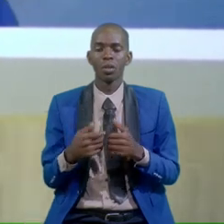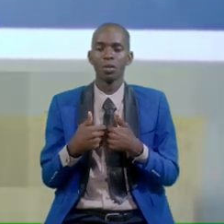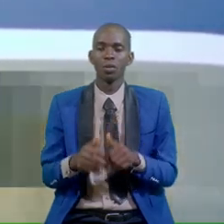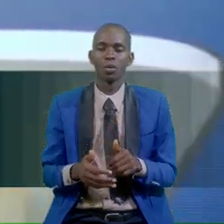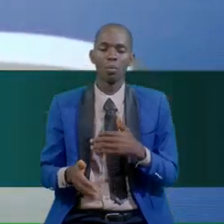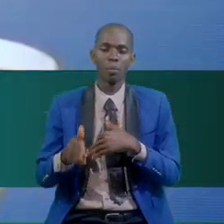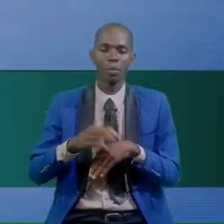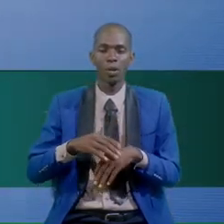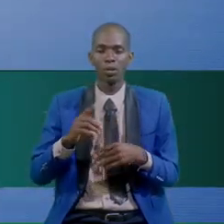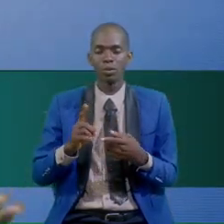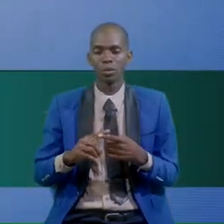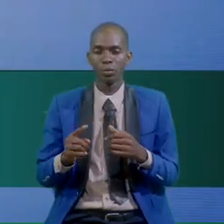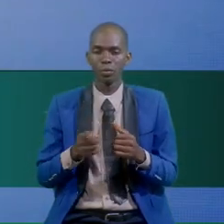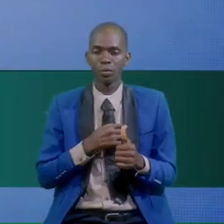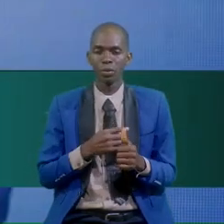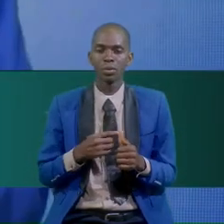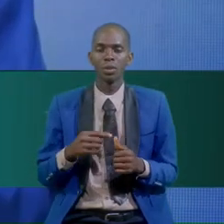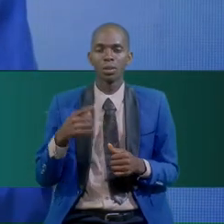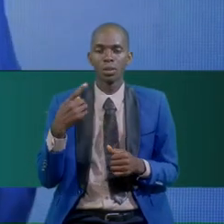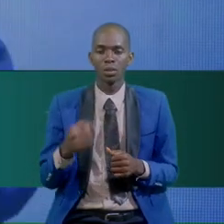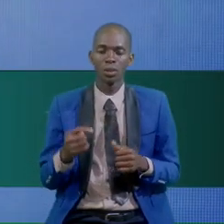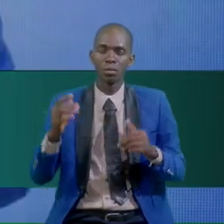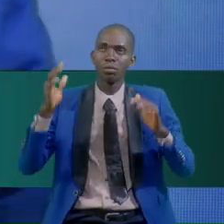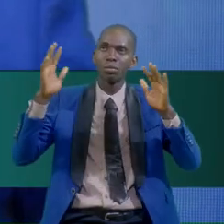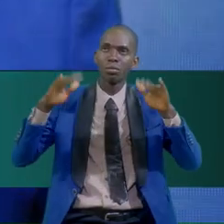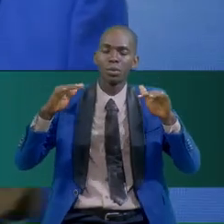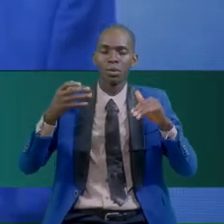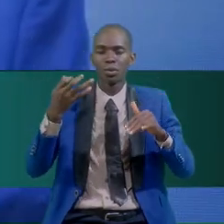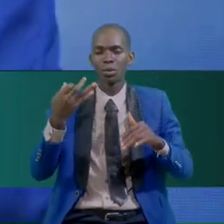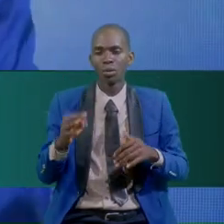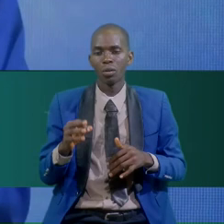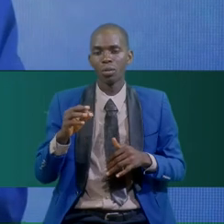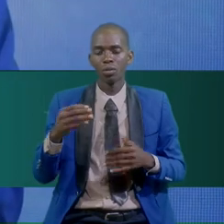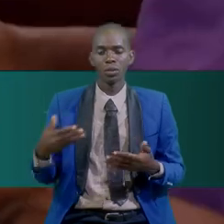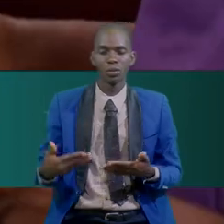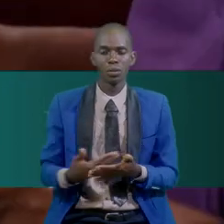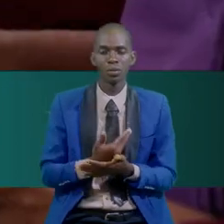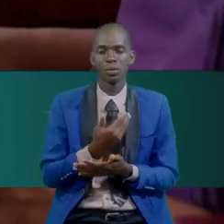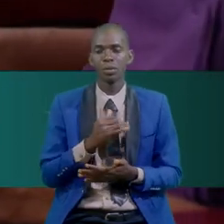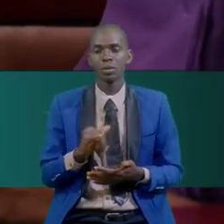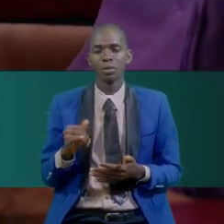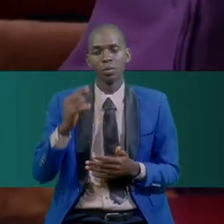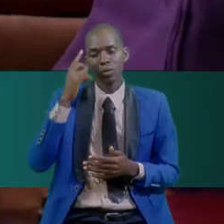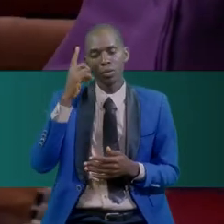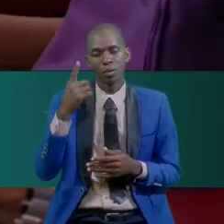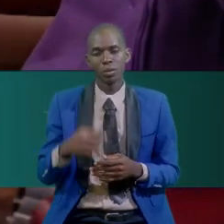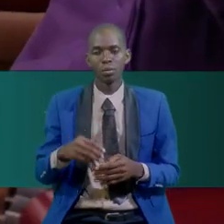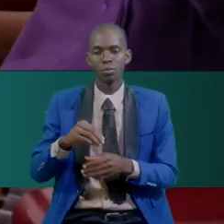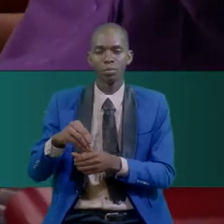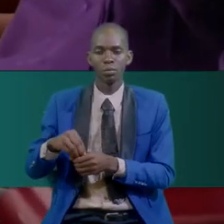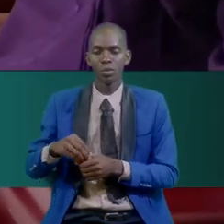one is the rain of refreshing for the cultivation of the land. In James